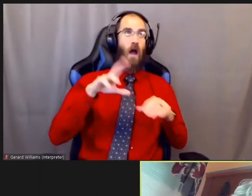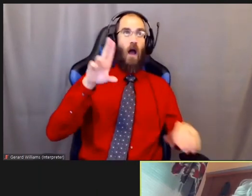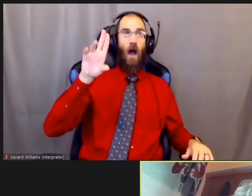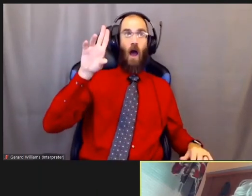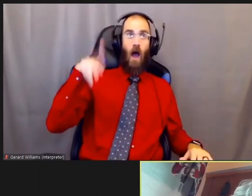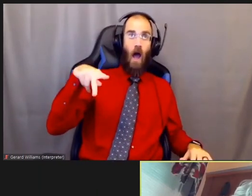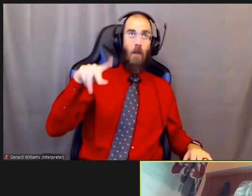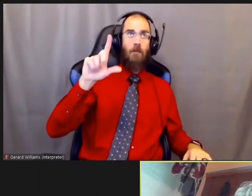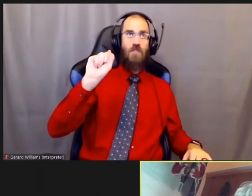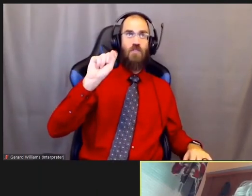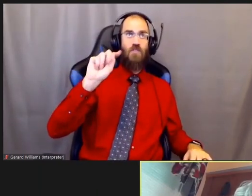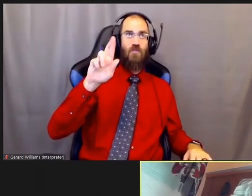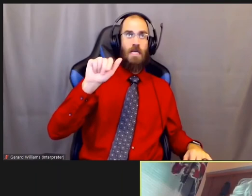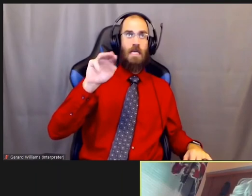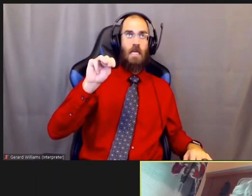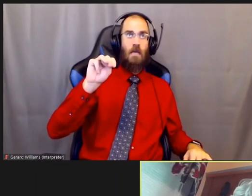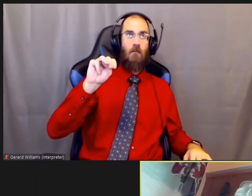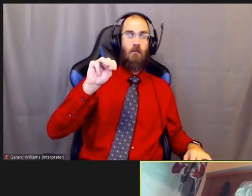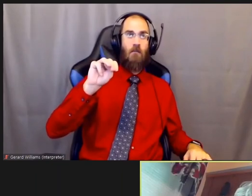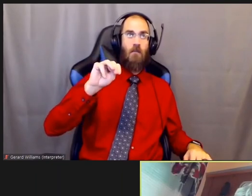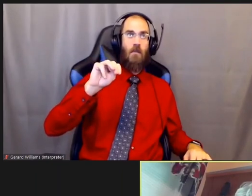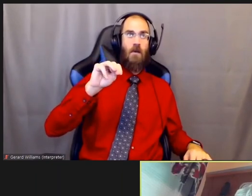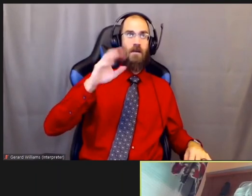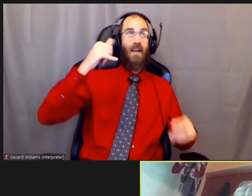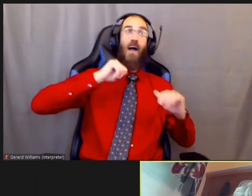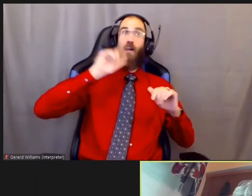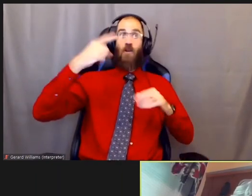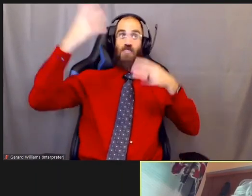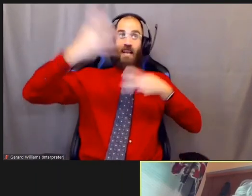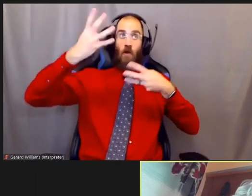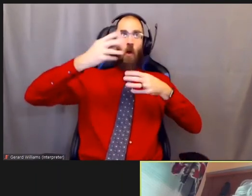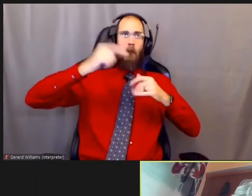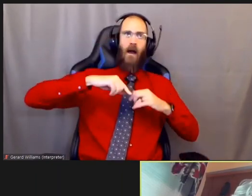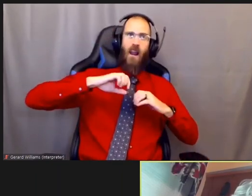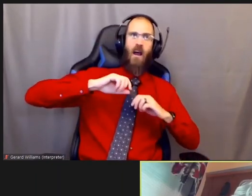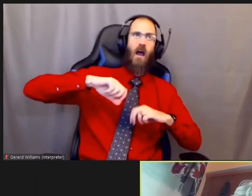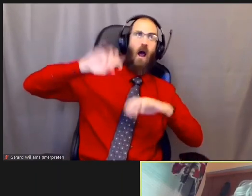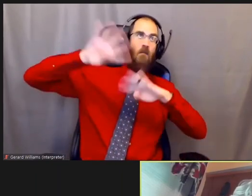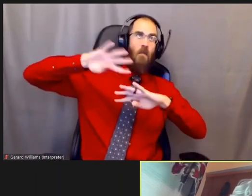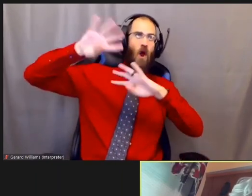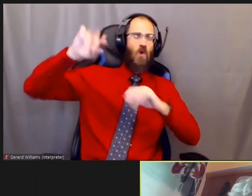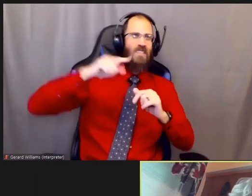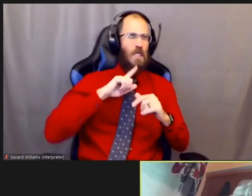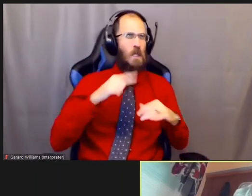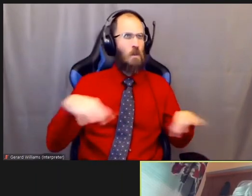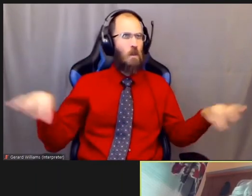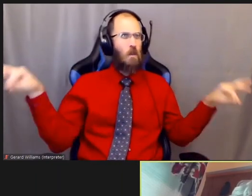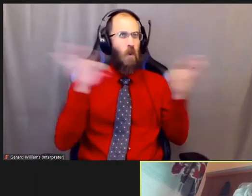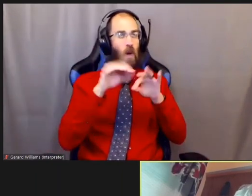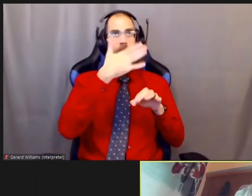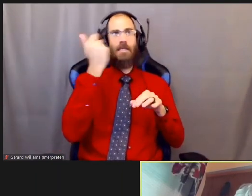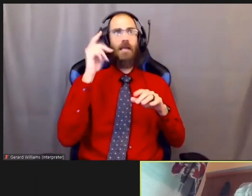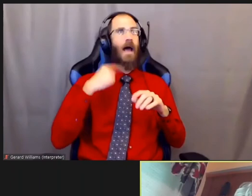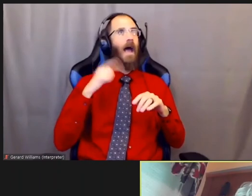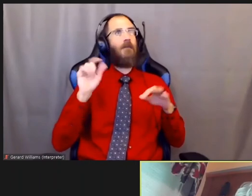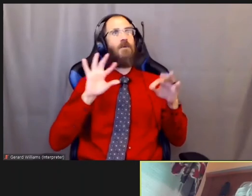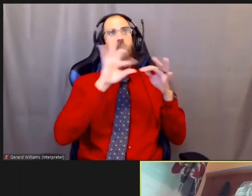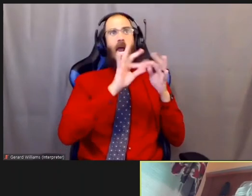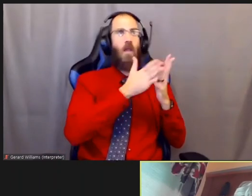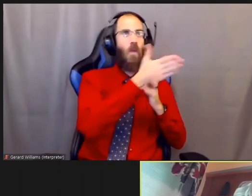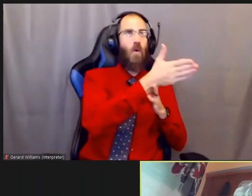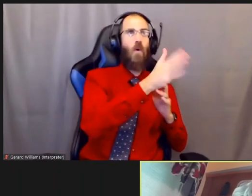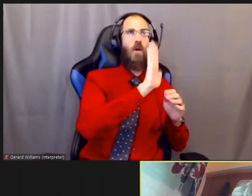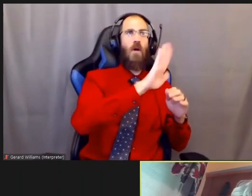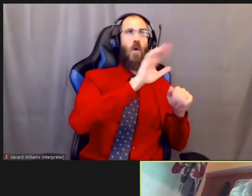speeds or the upstream, is very important, because people are having to get onto their virtual private networks at work,